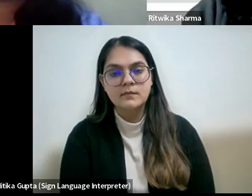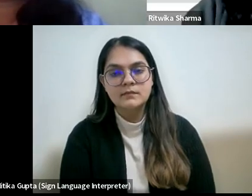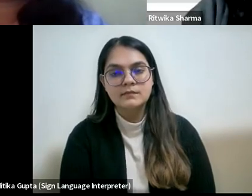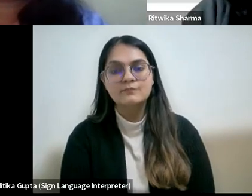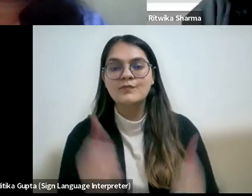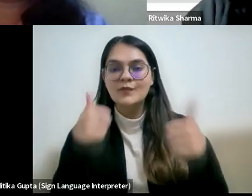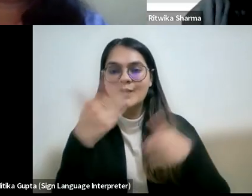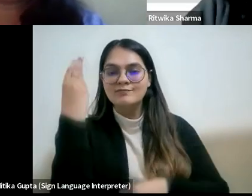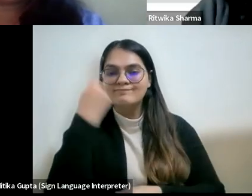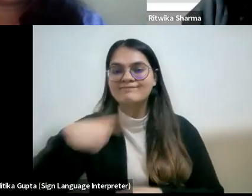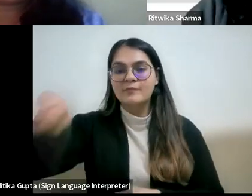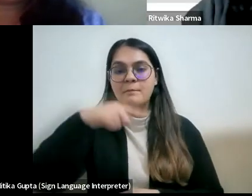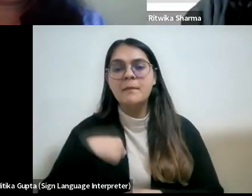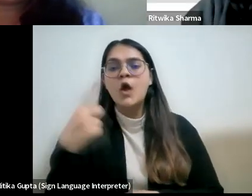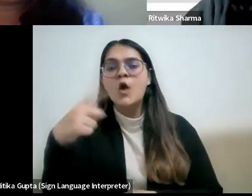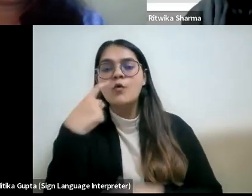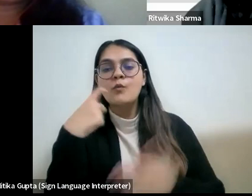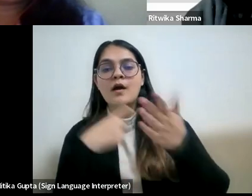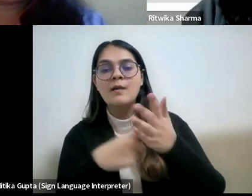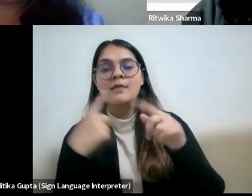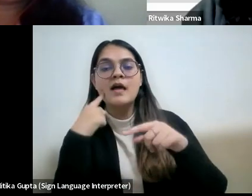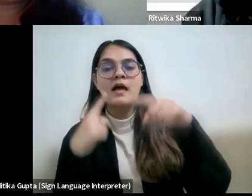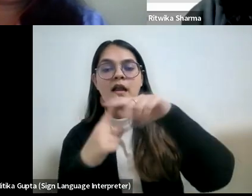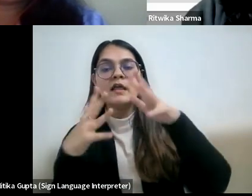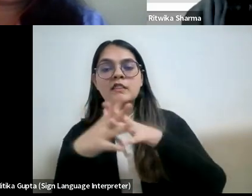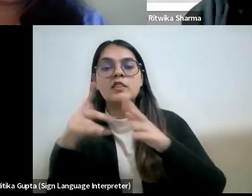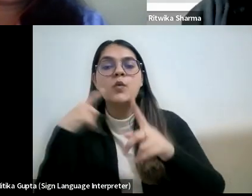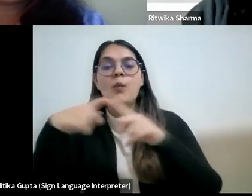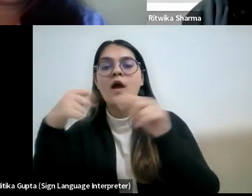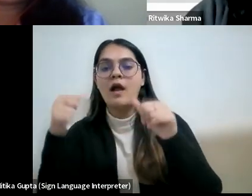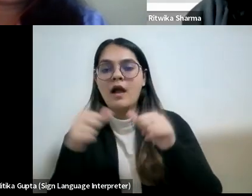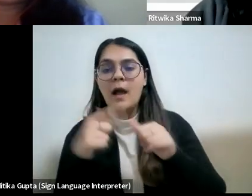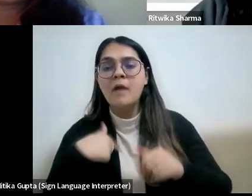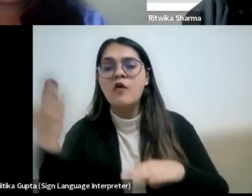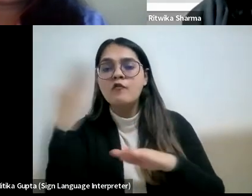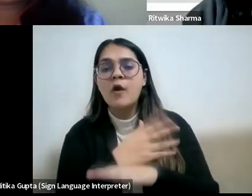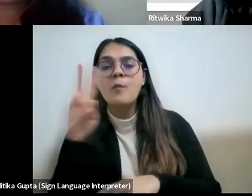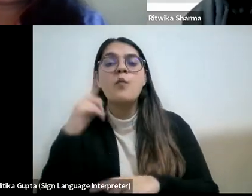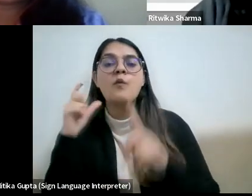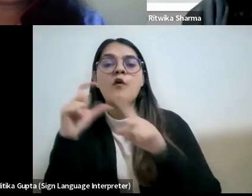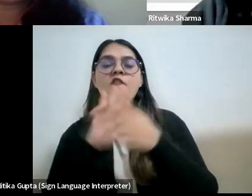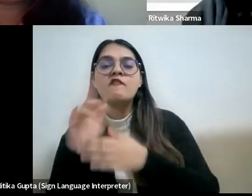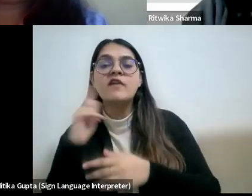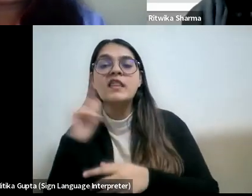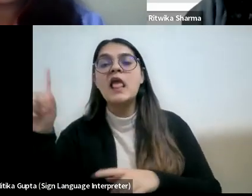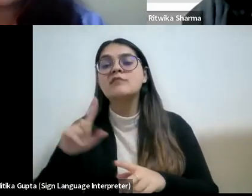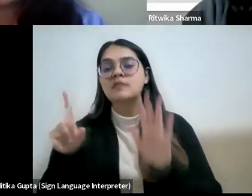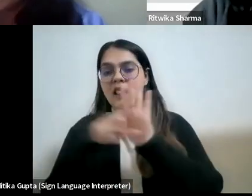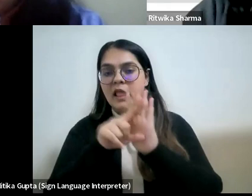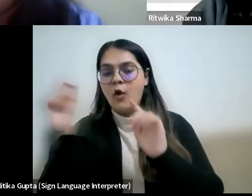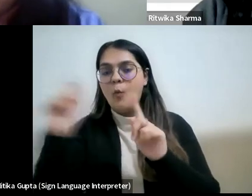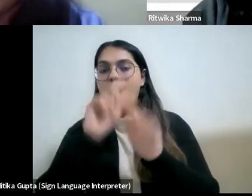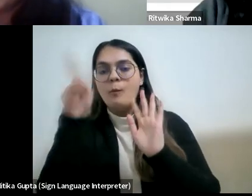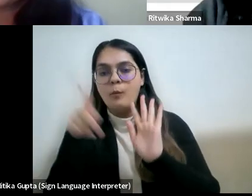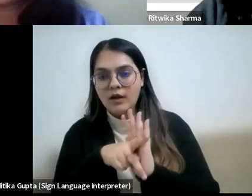Good evening, everyone. My name is Ritwika Sharma, and I'm a senior resident fellow at the Vidhi Center for Legal Policy, leading Charkha, Vidhi's